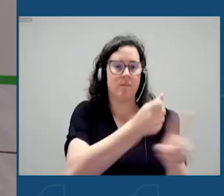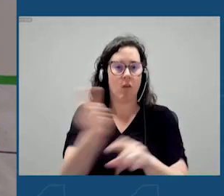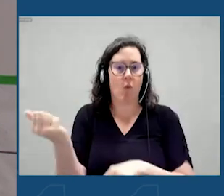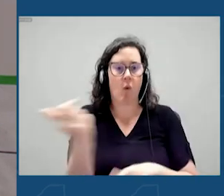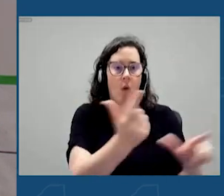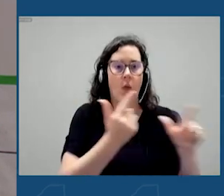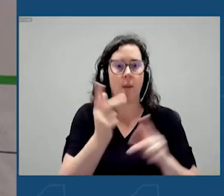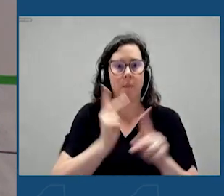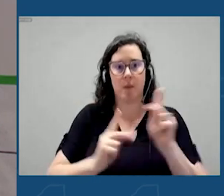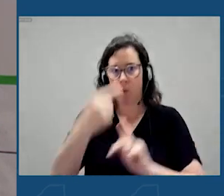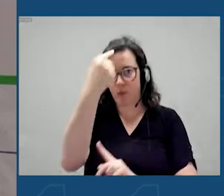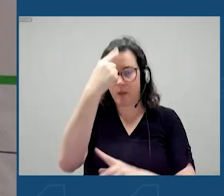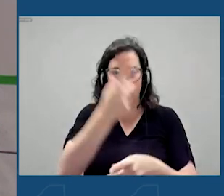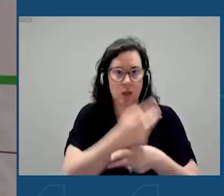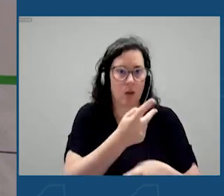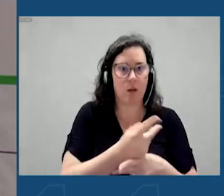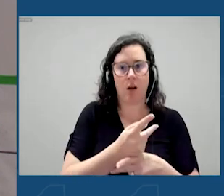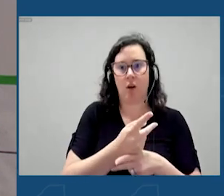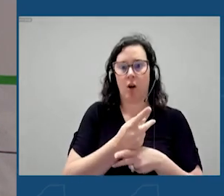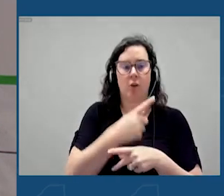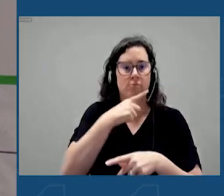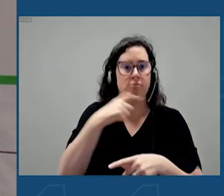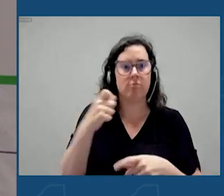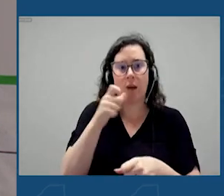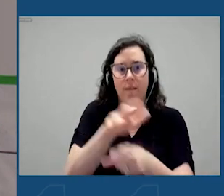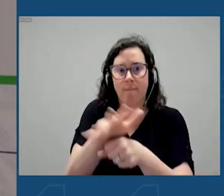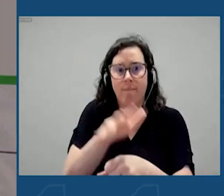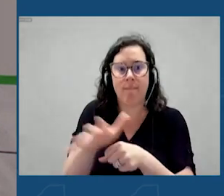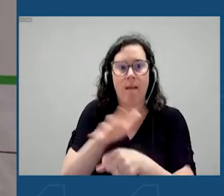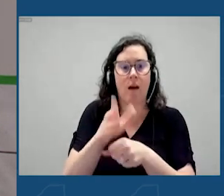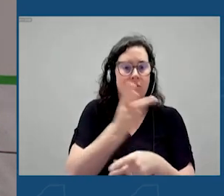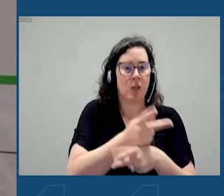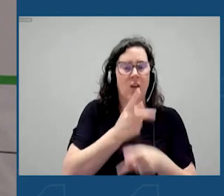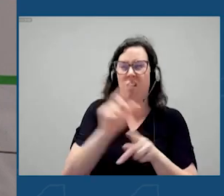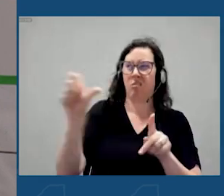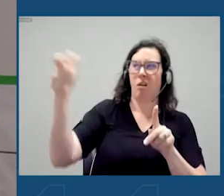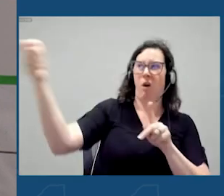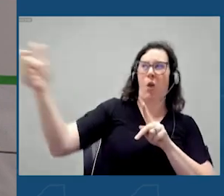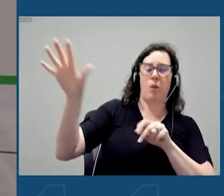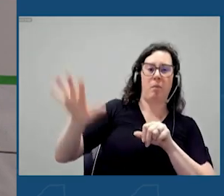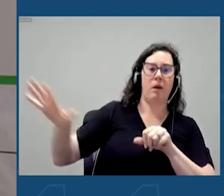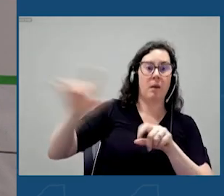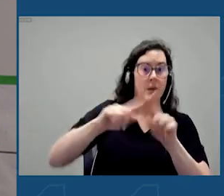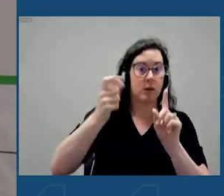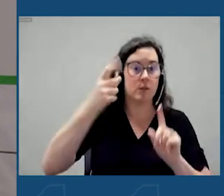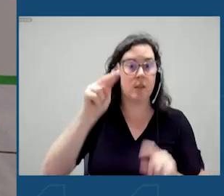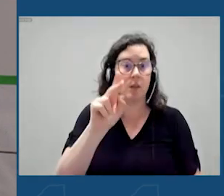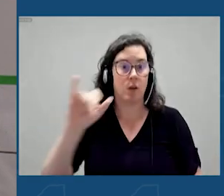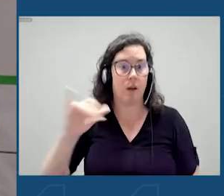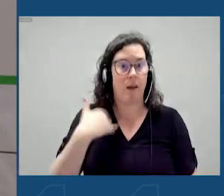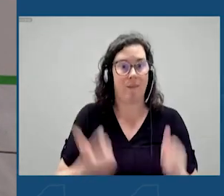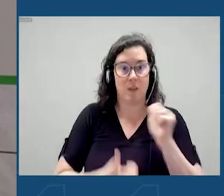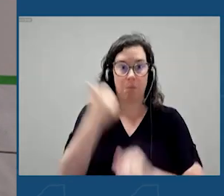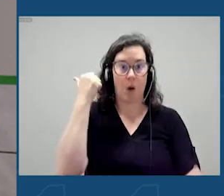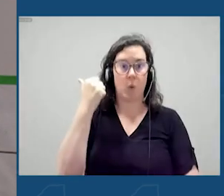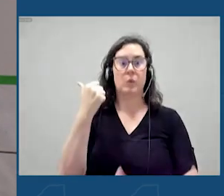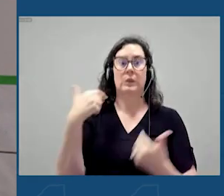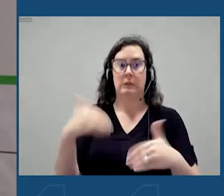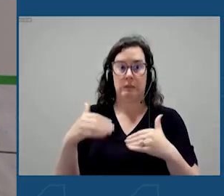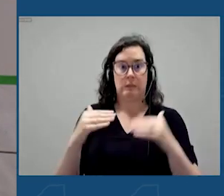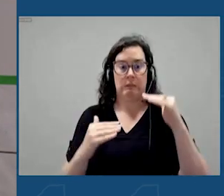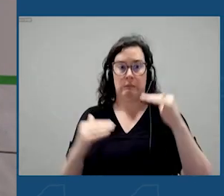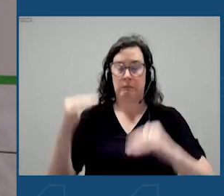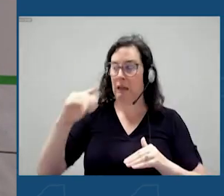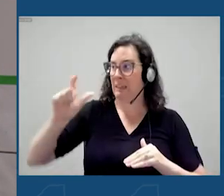deserts as being somewhere else. But the truth is that New York has one of the most significant child care supply-demand imbalances